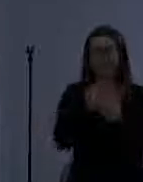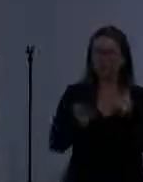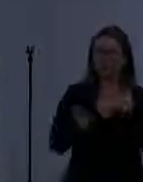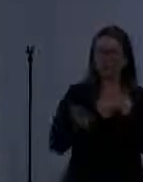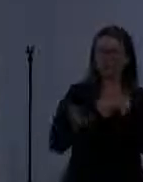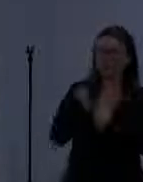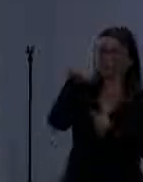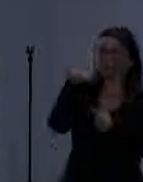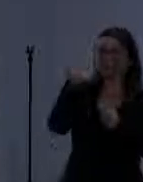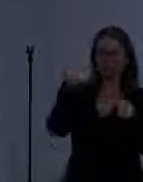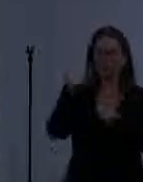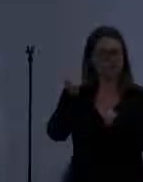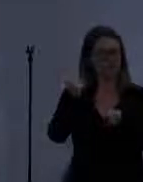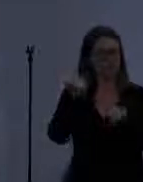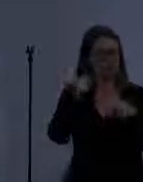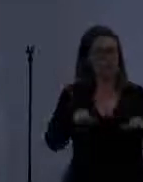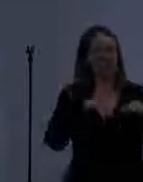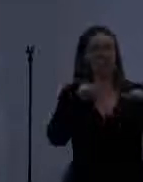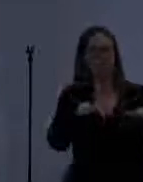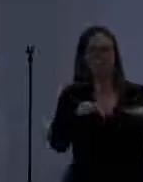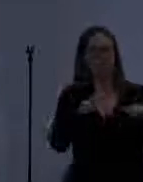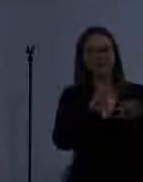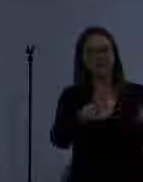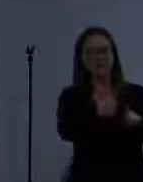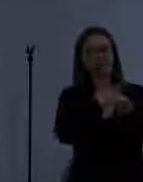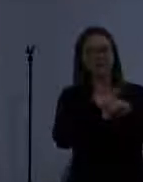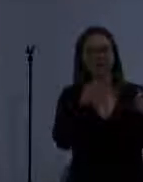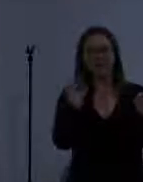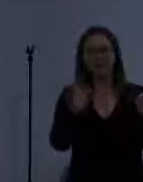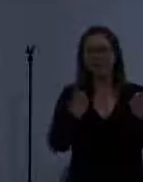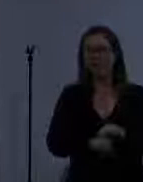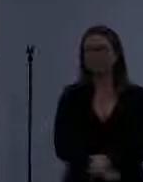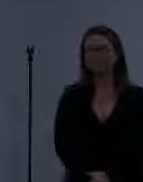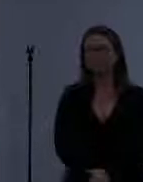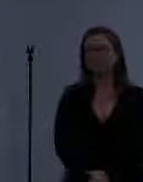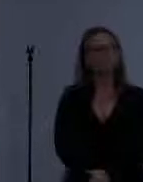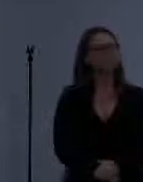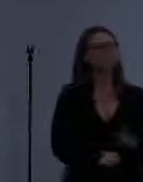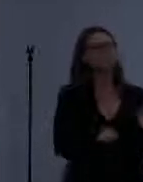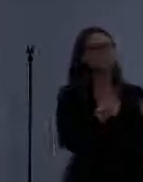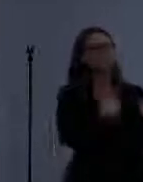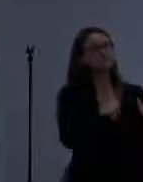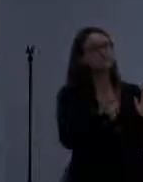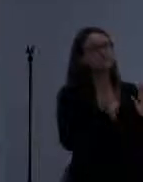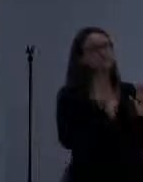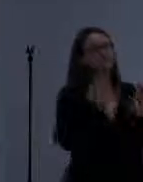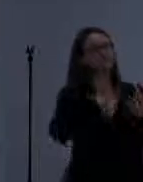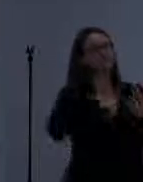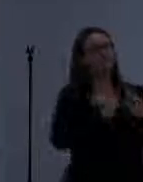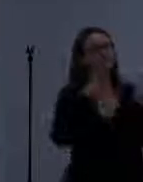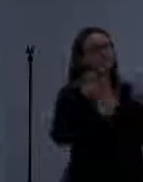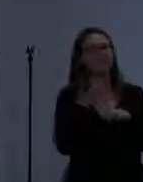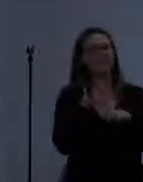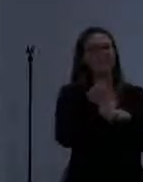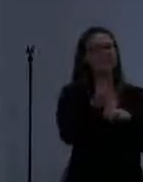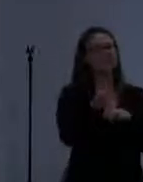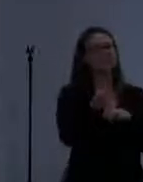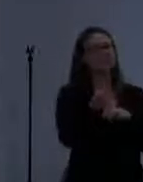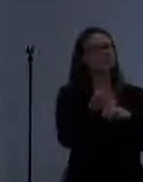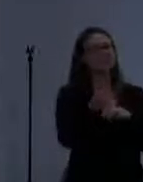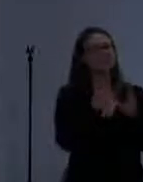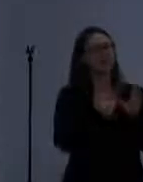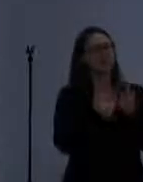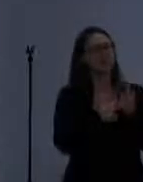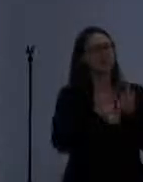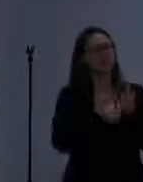they were being treated okay. Yeah, and that's part of some of the enforcement actions we can take, as well as the monitoring